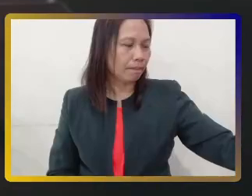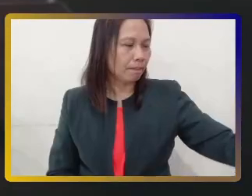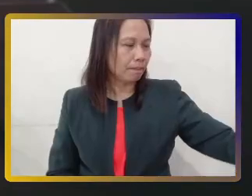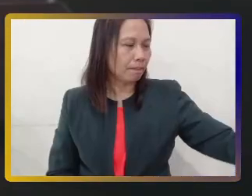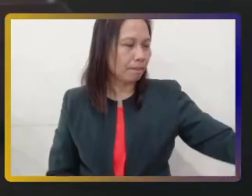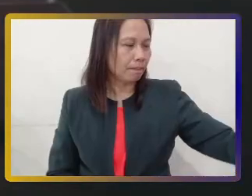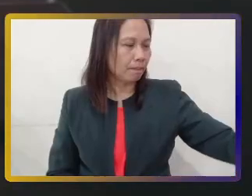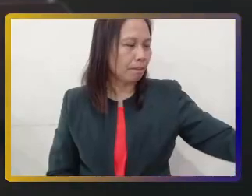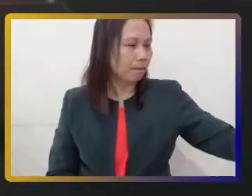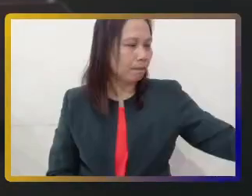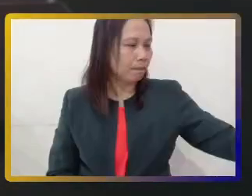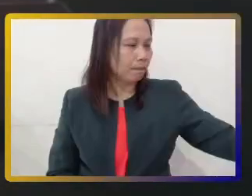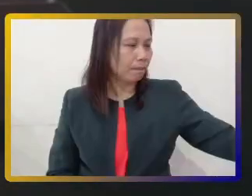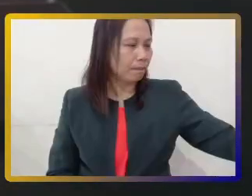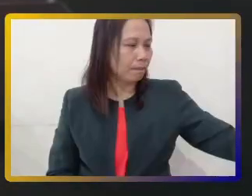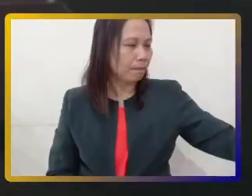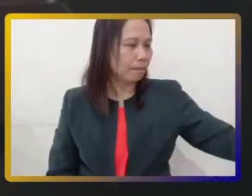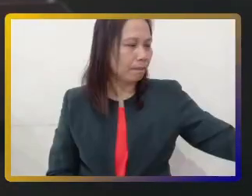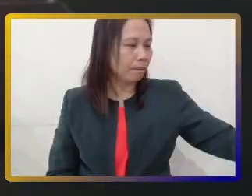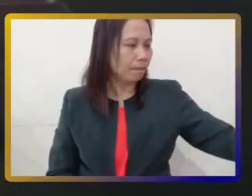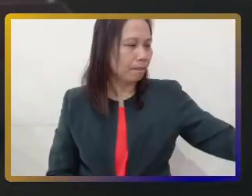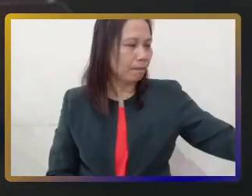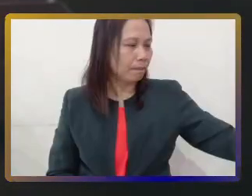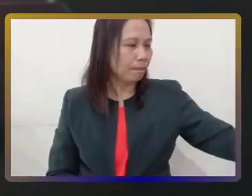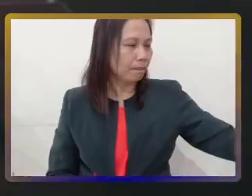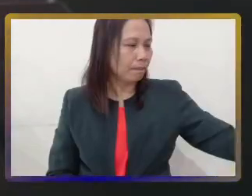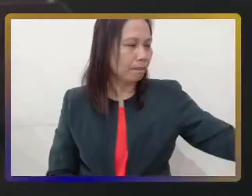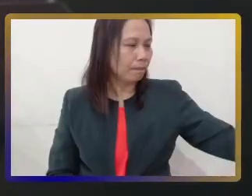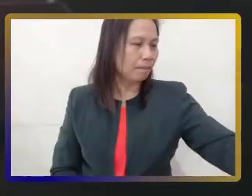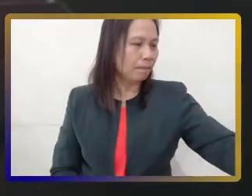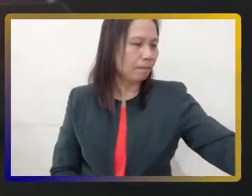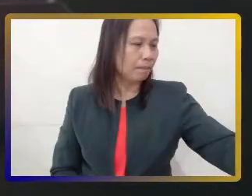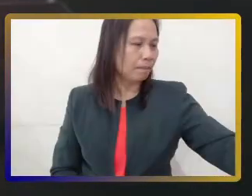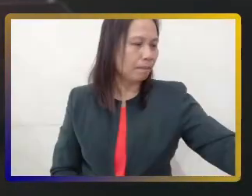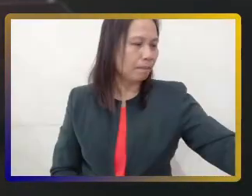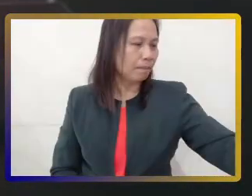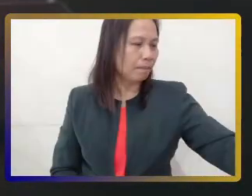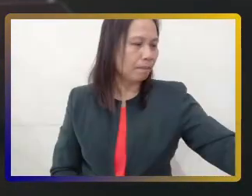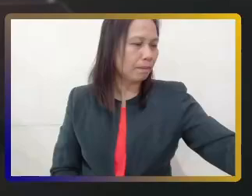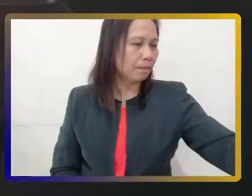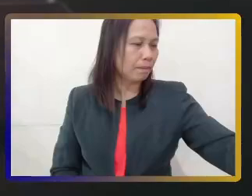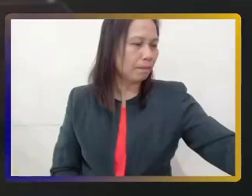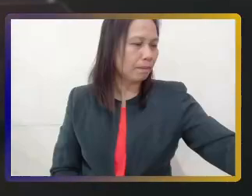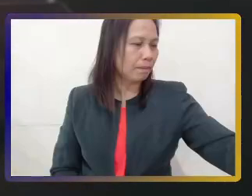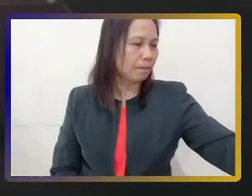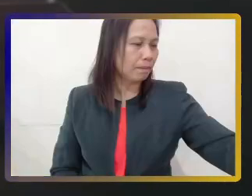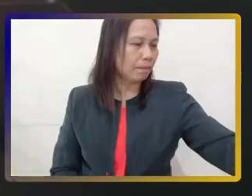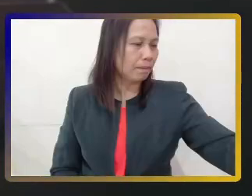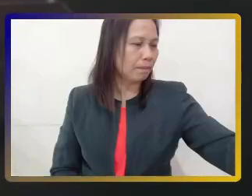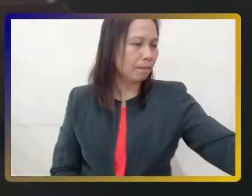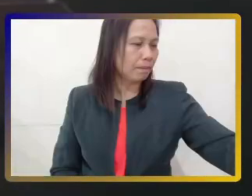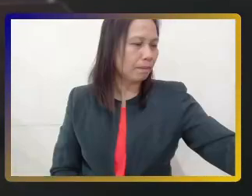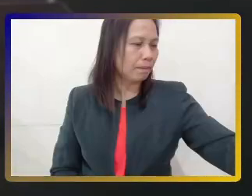right Are you thereen Mar 7 ver and he UN